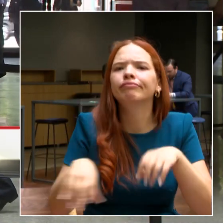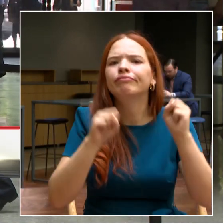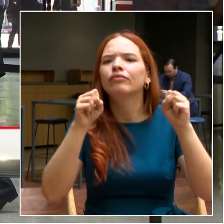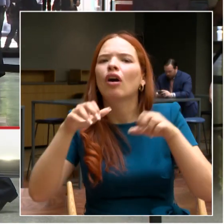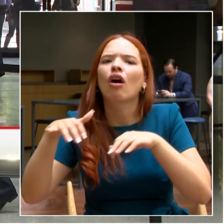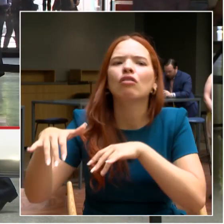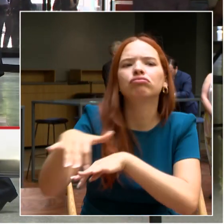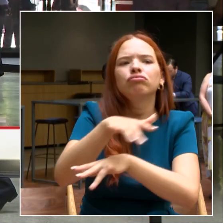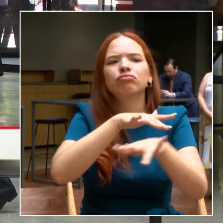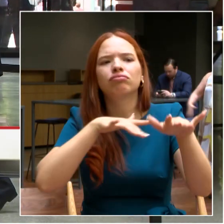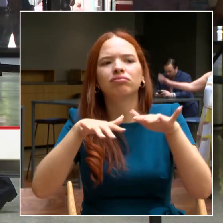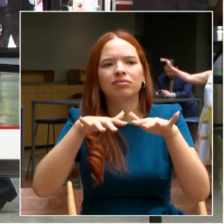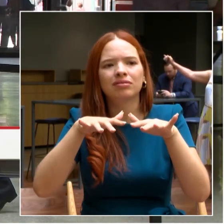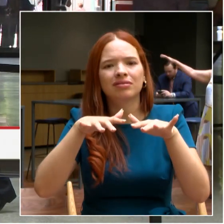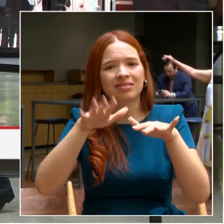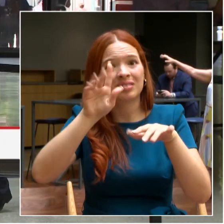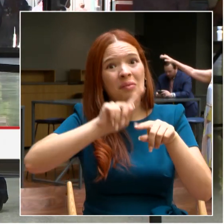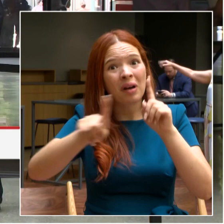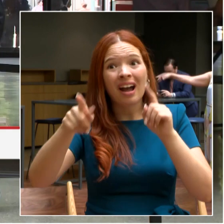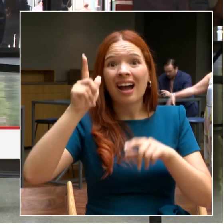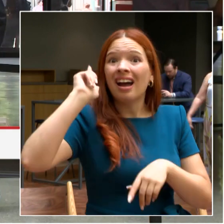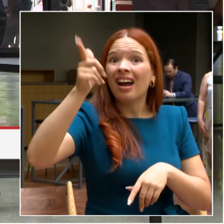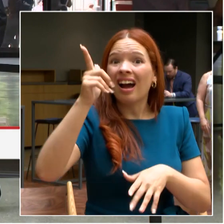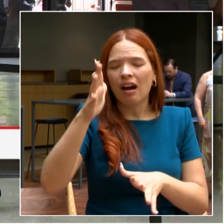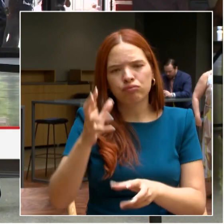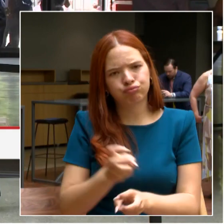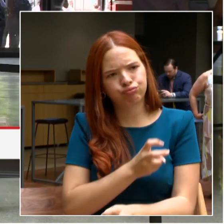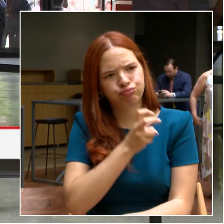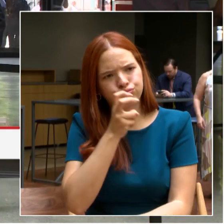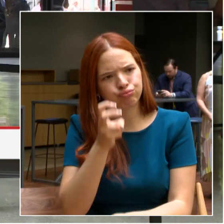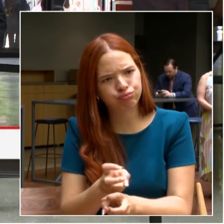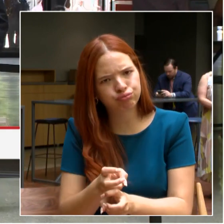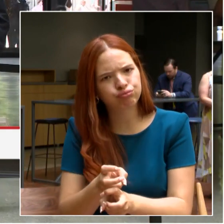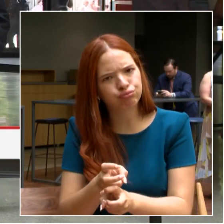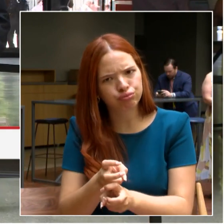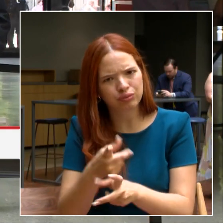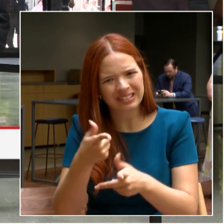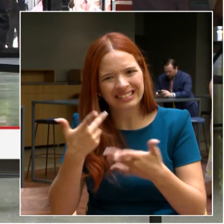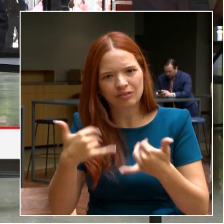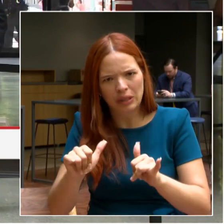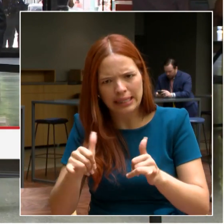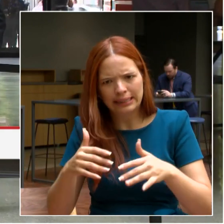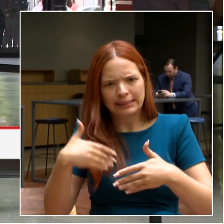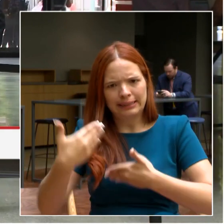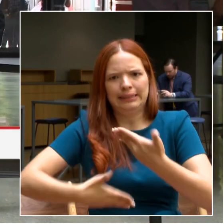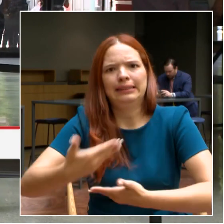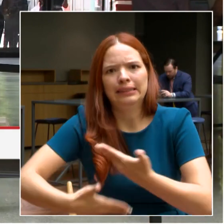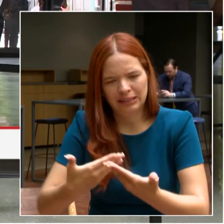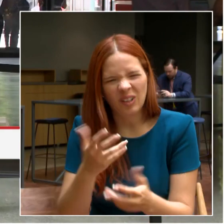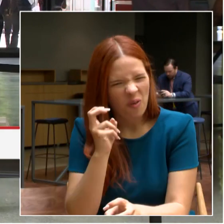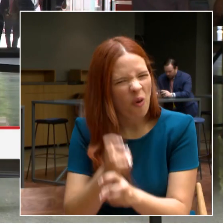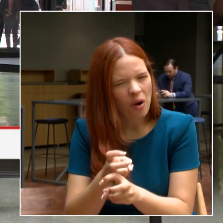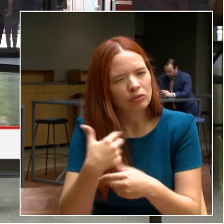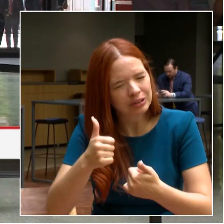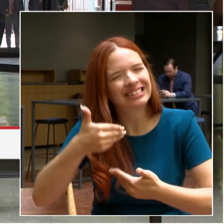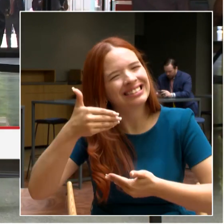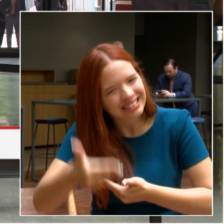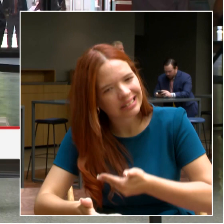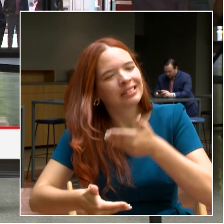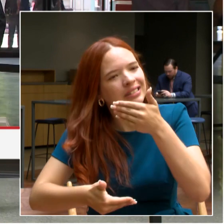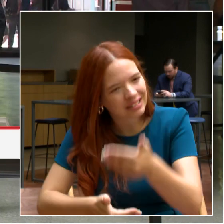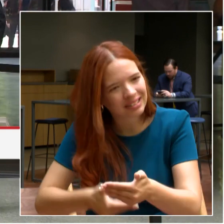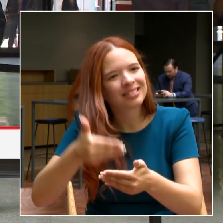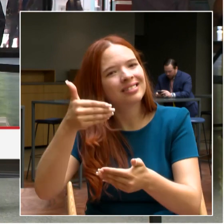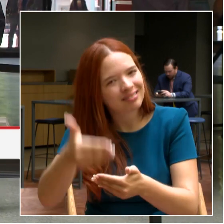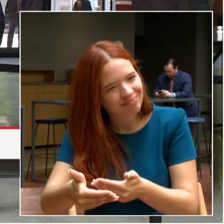I did say a minute ago that we are two bids. We are very powerful for our size. We